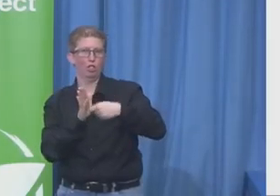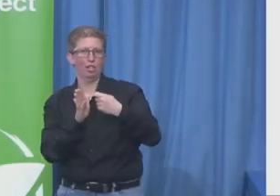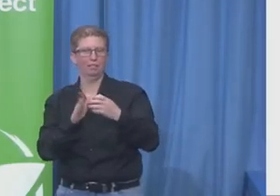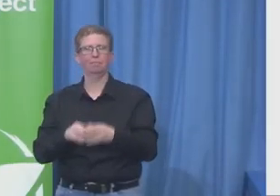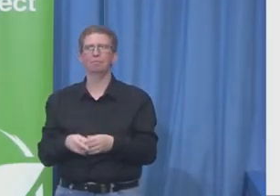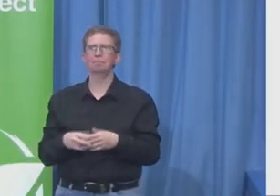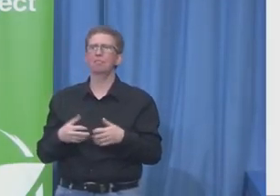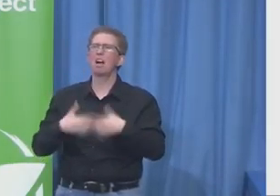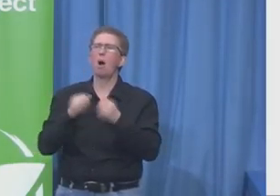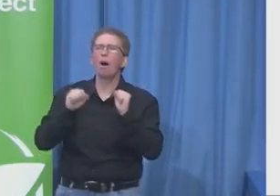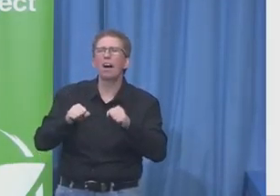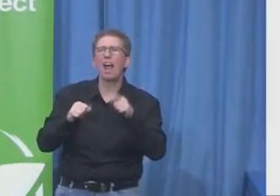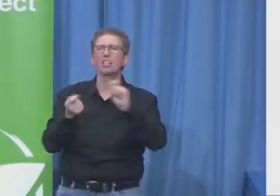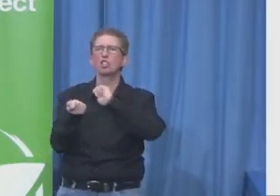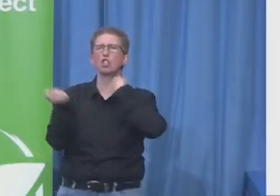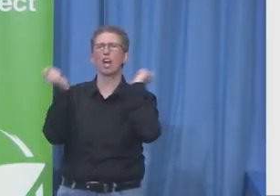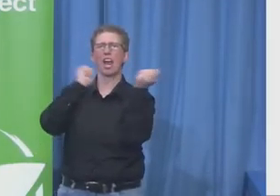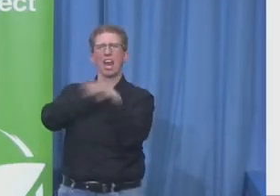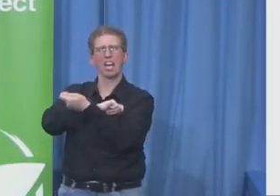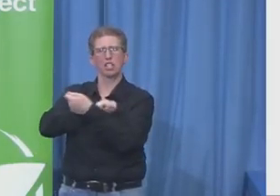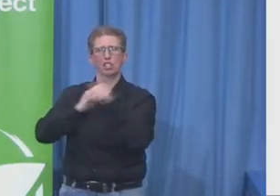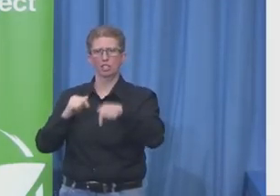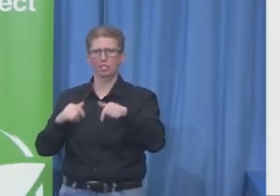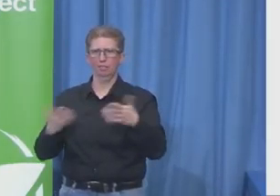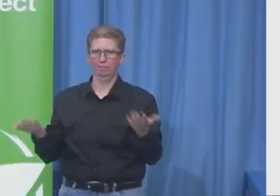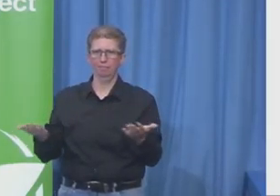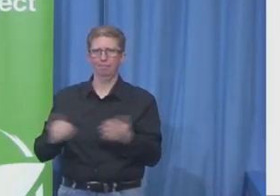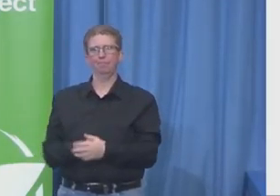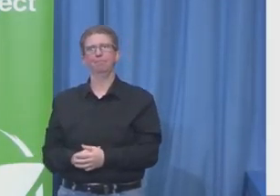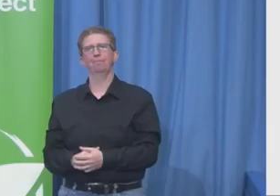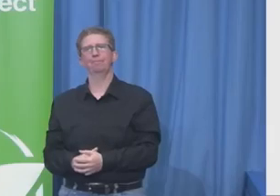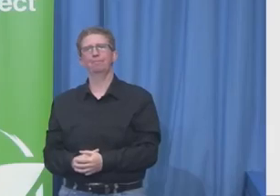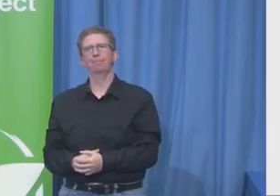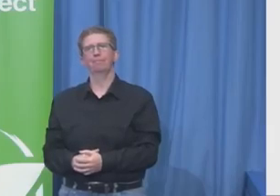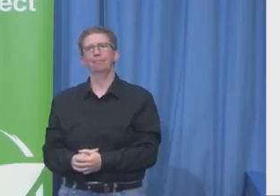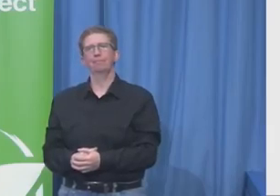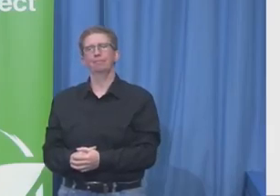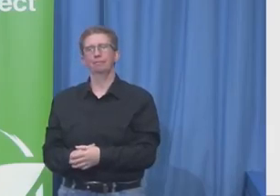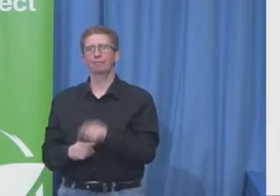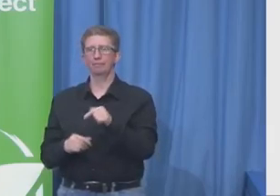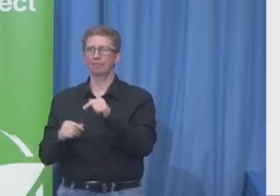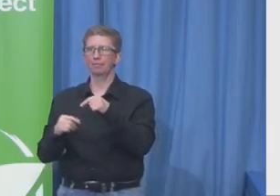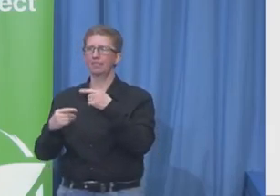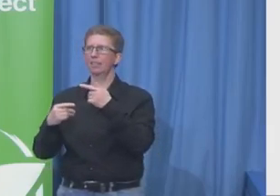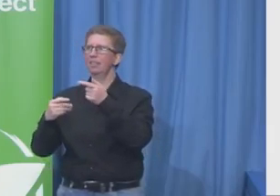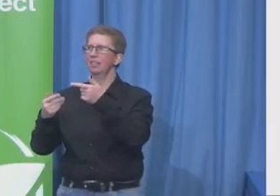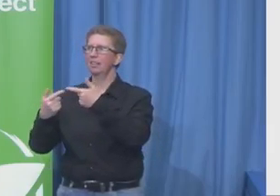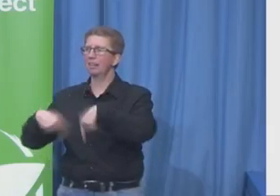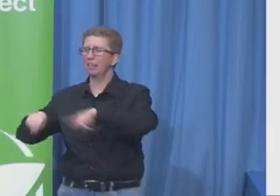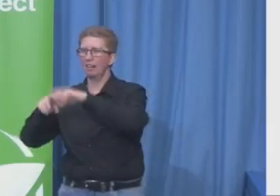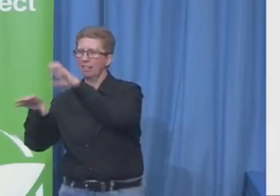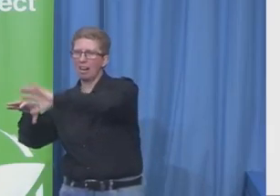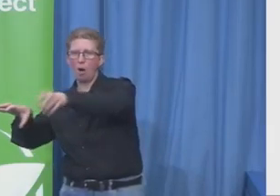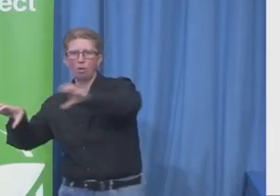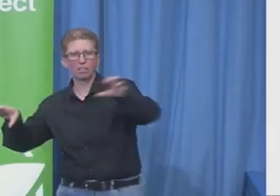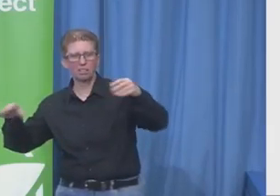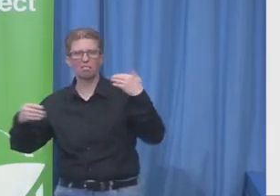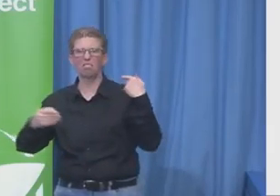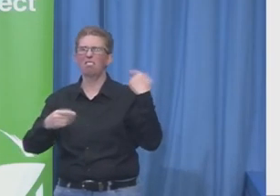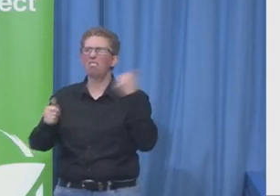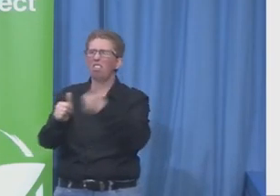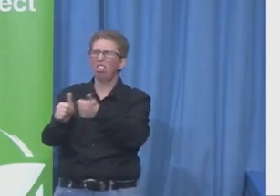creating change in lowly and medium developed countries, and creating change by big organizations, large